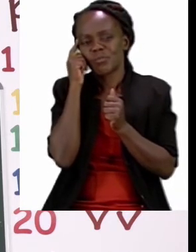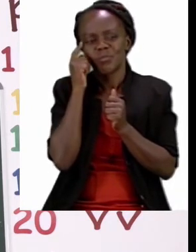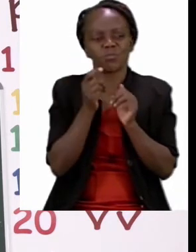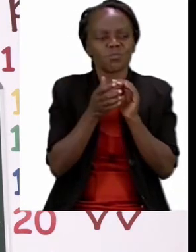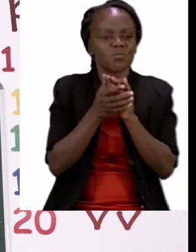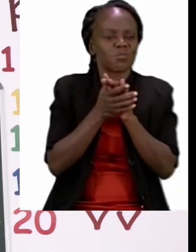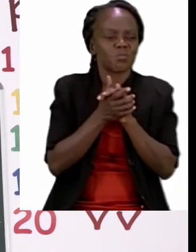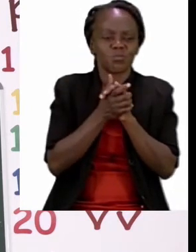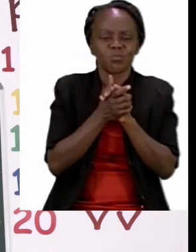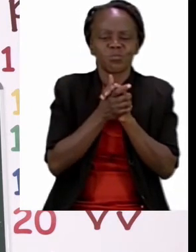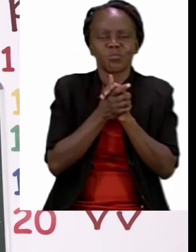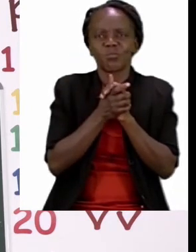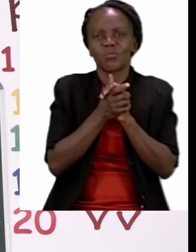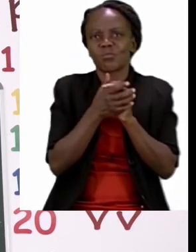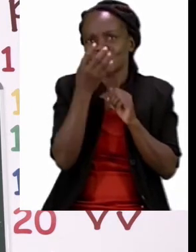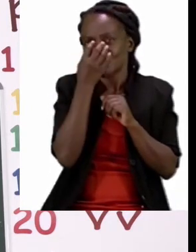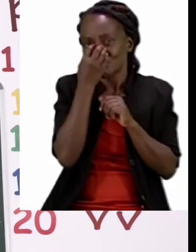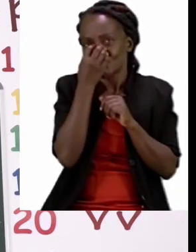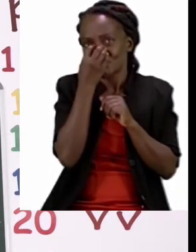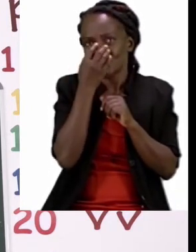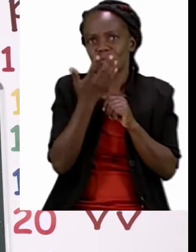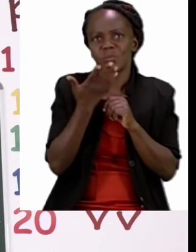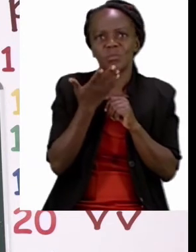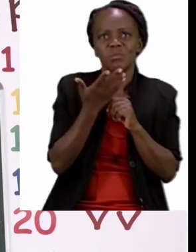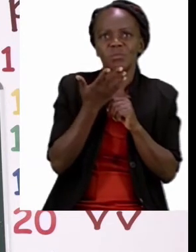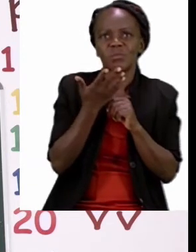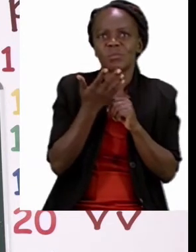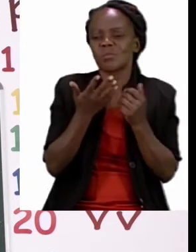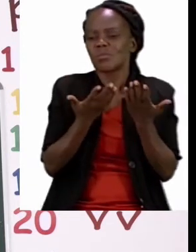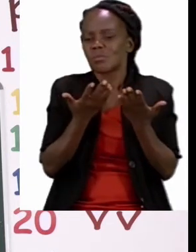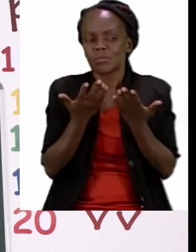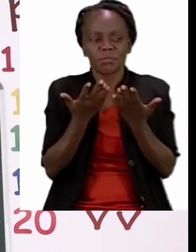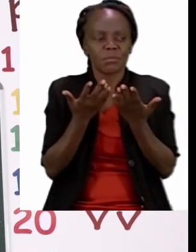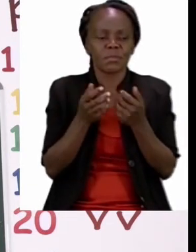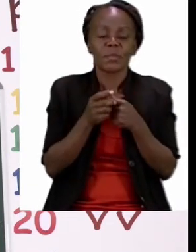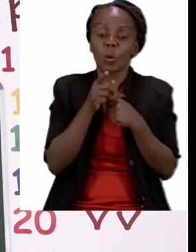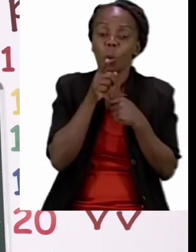today. Sashi, are you here? Sashi? Ah!